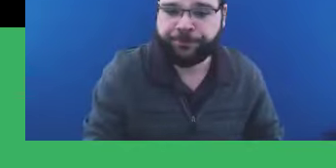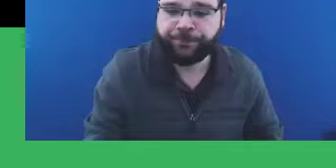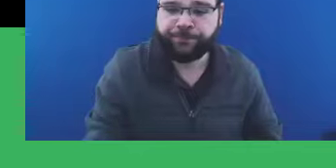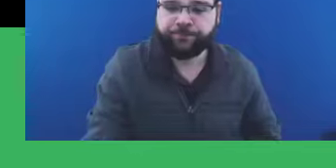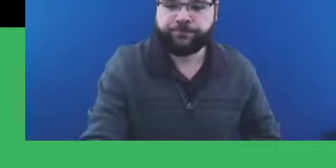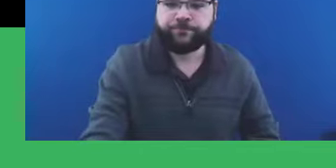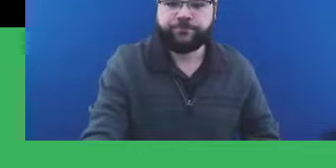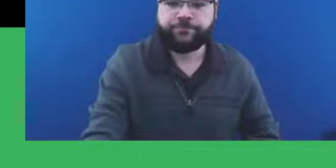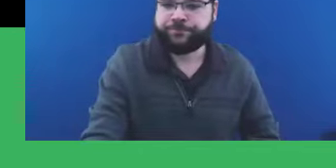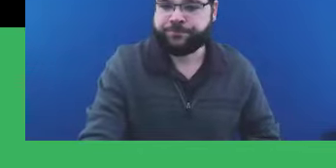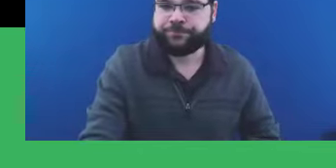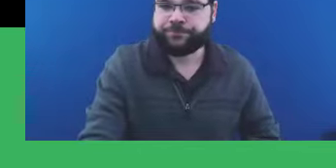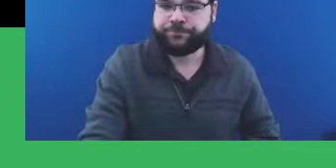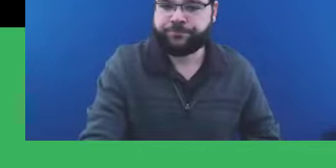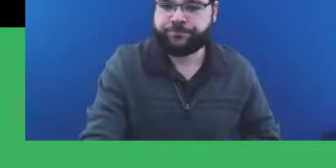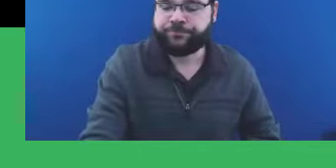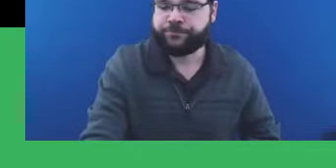speaker.